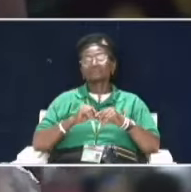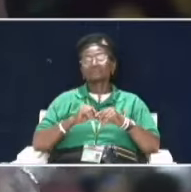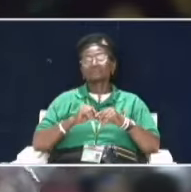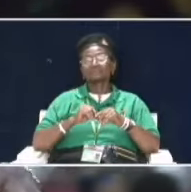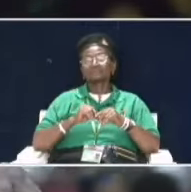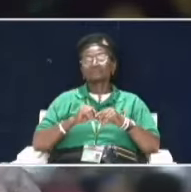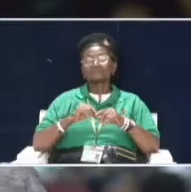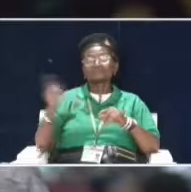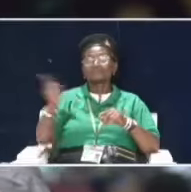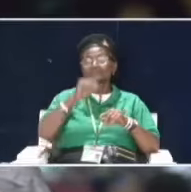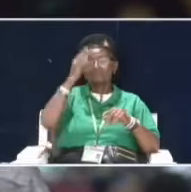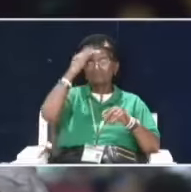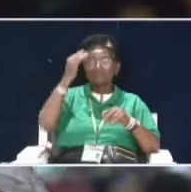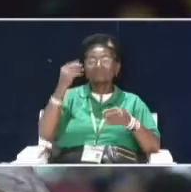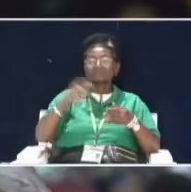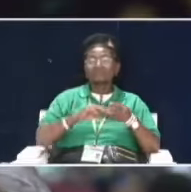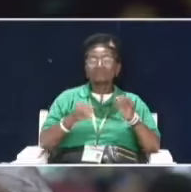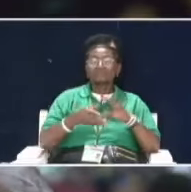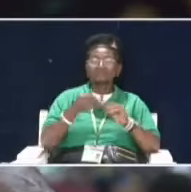you know the story of